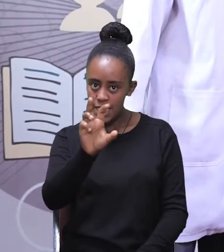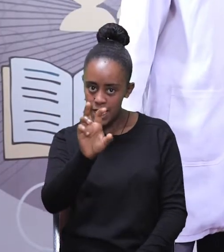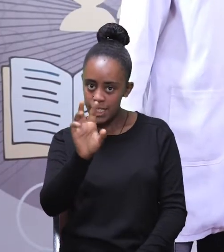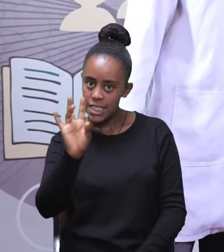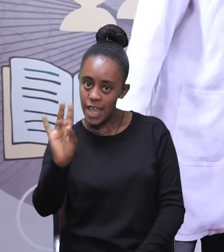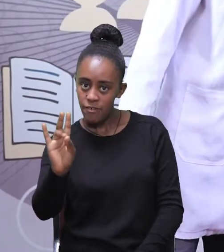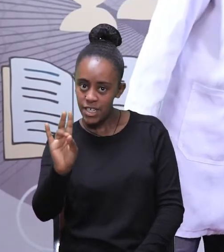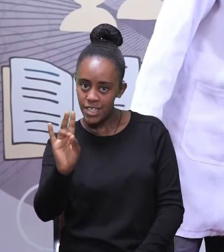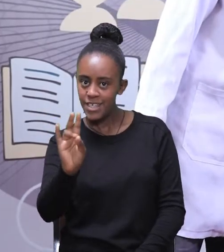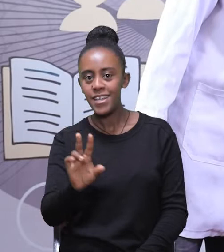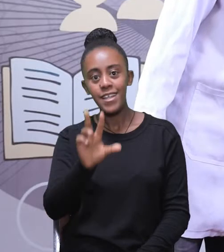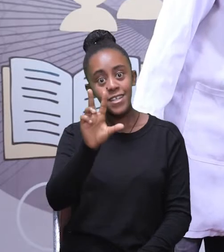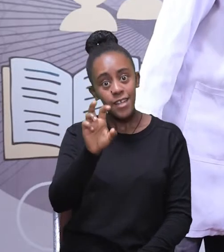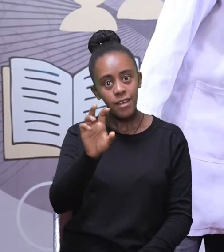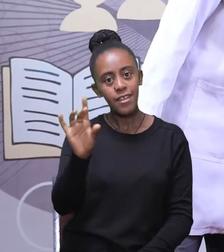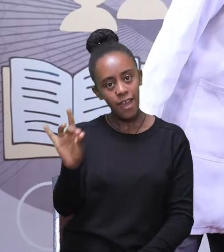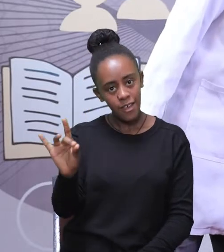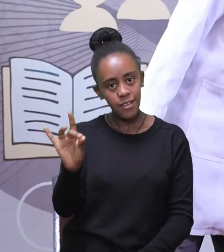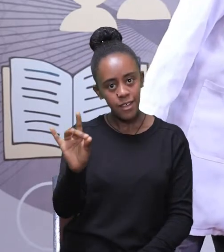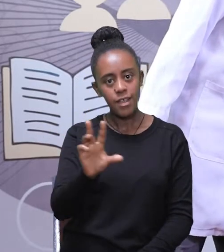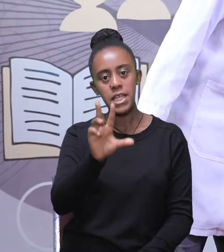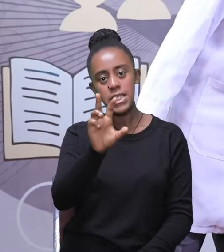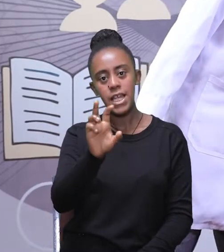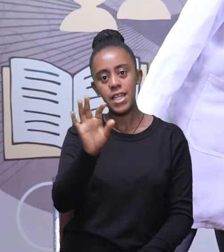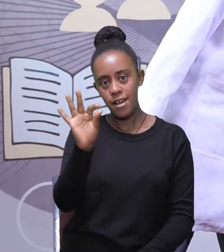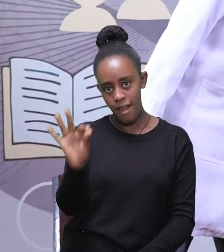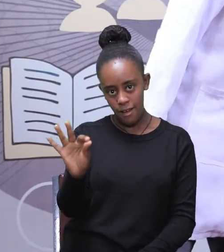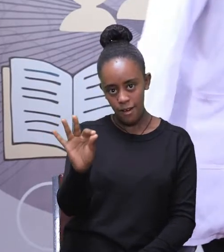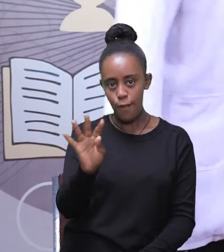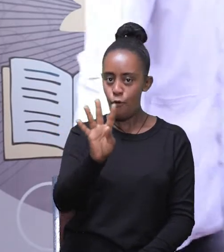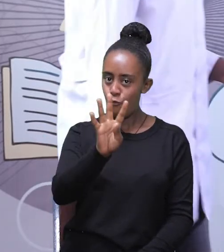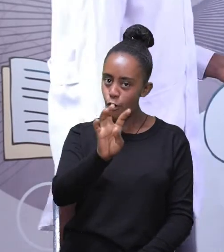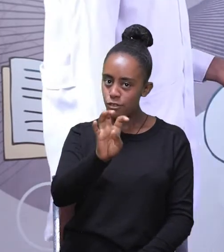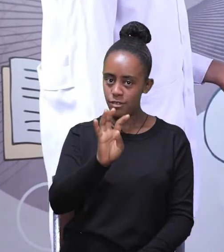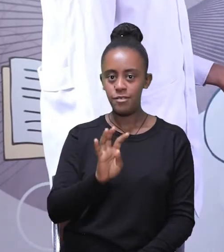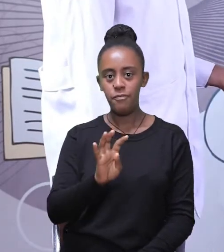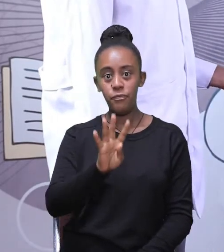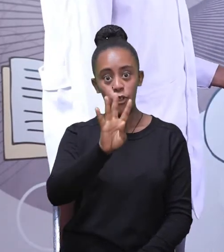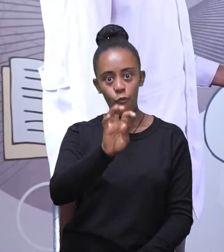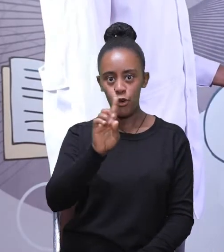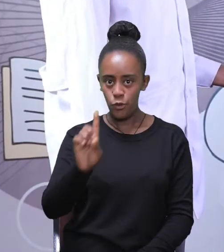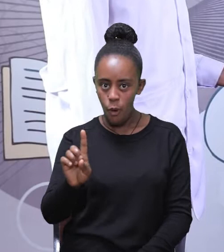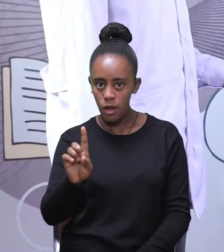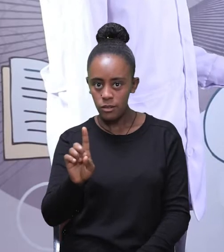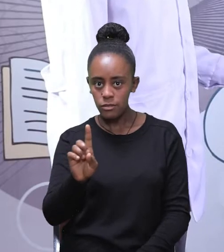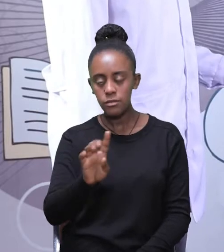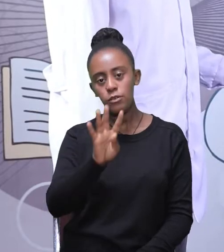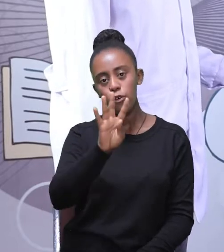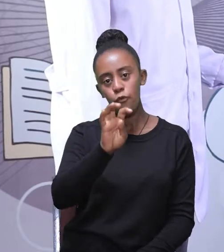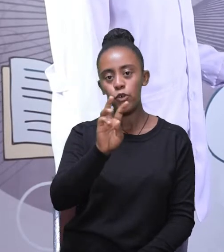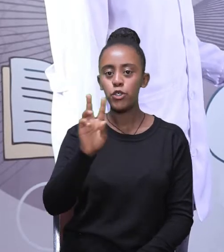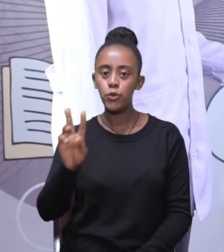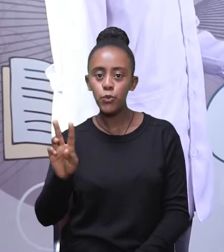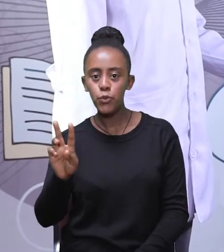37, 38, 39, 40, 41,